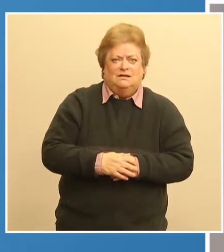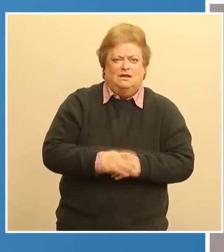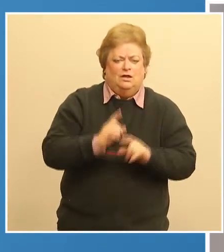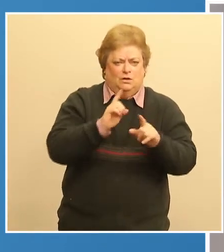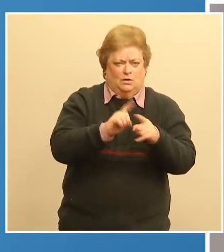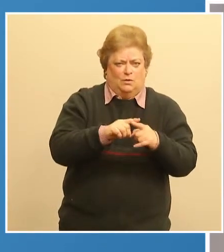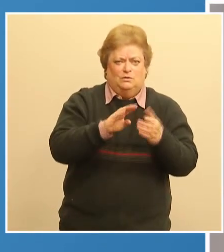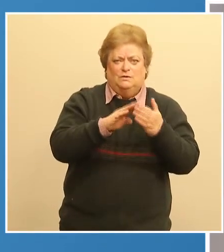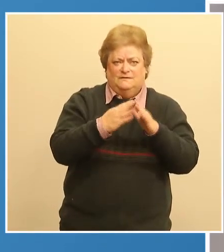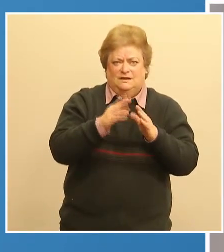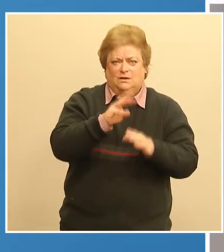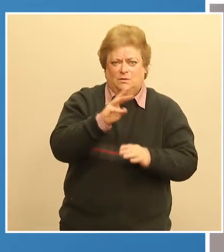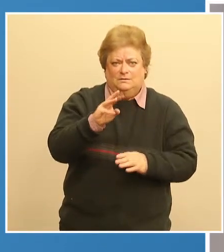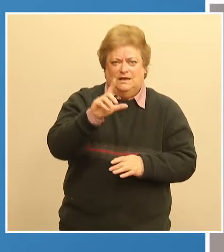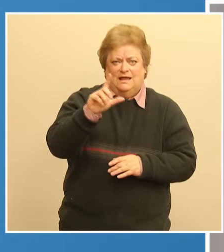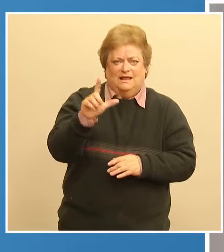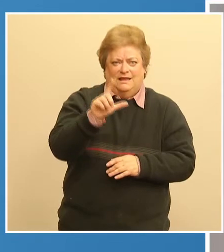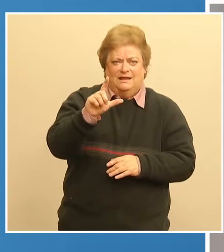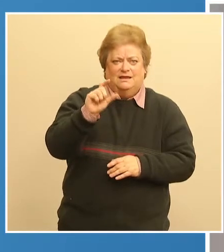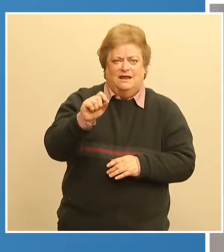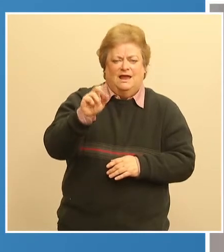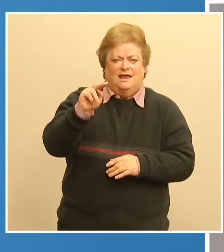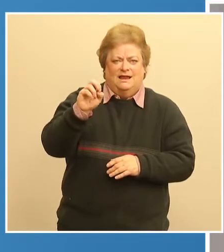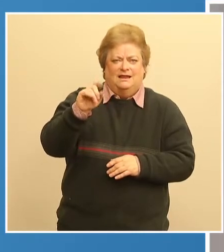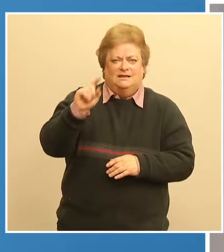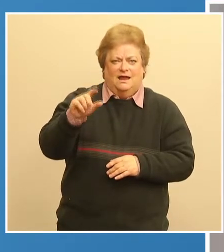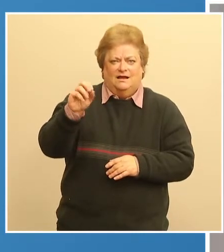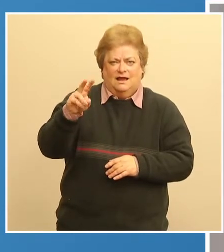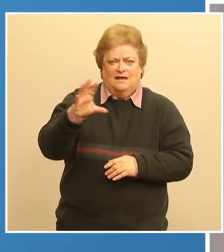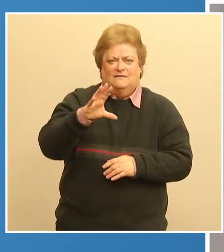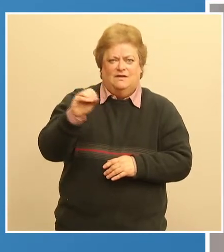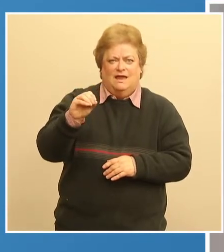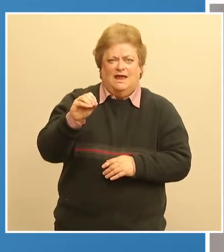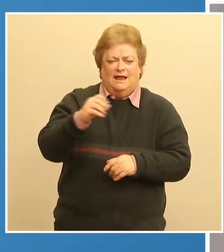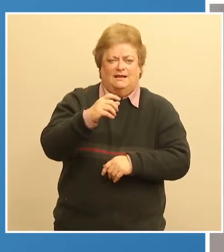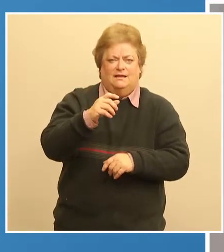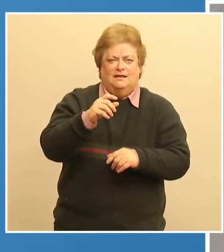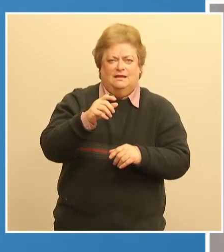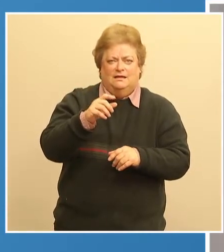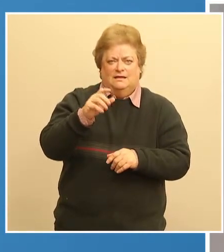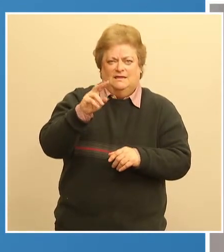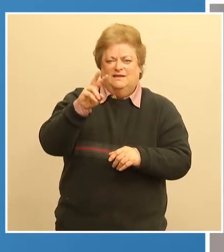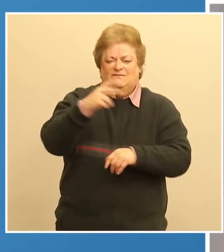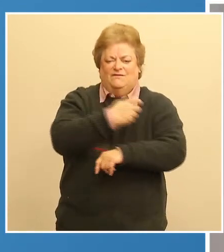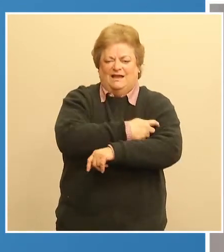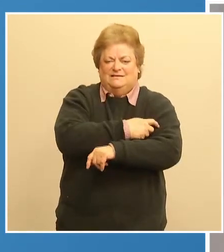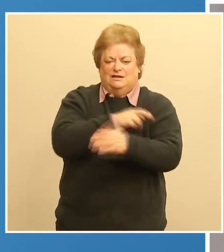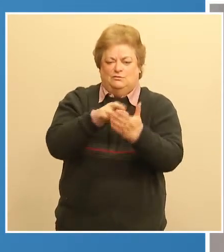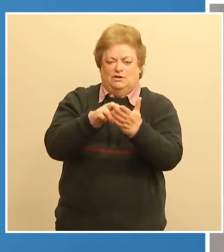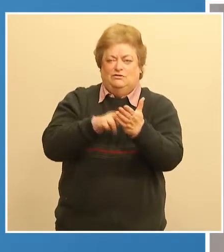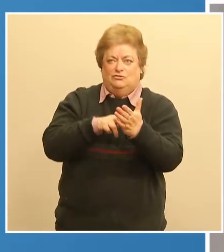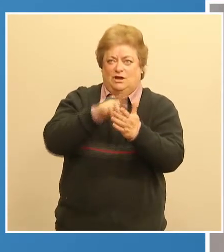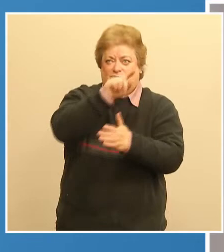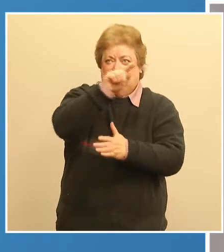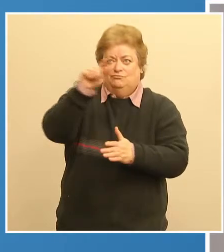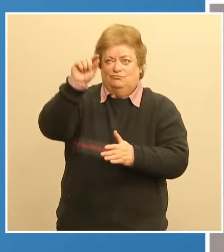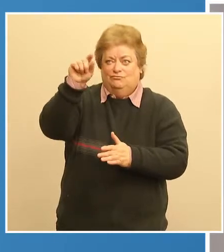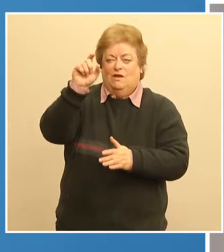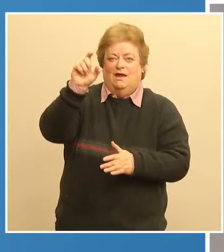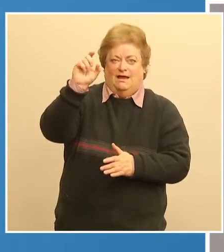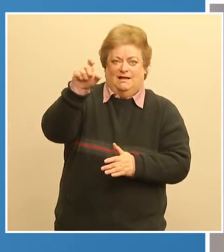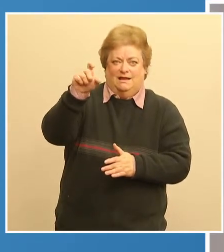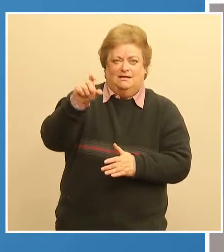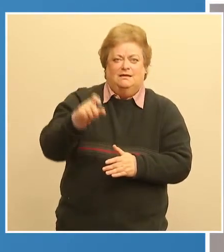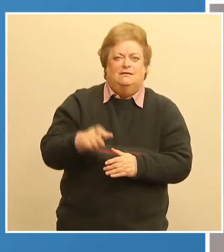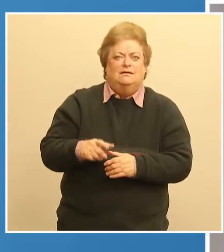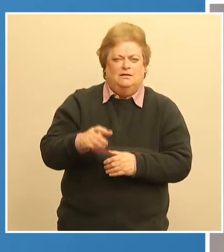Just go to our city website, lincoln.ne.gov, and click on the vaccine registration banner at the top of the screen. Help us end this pandemic